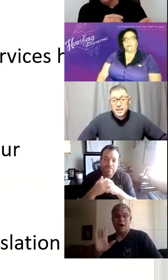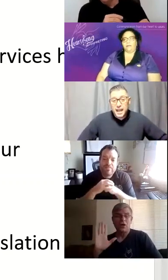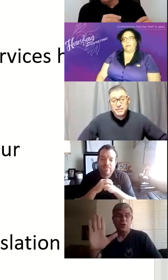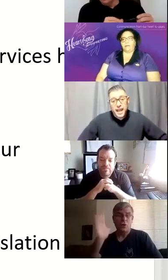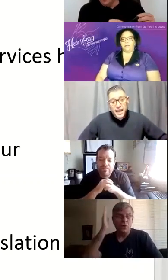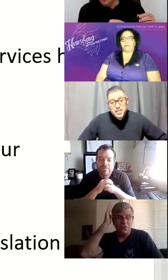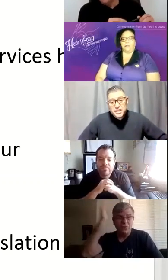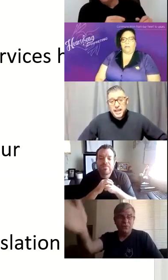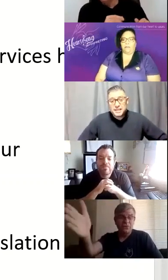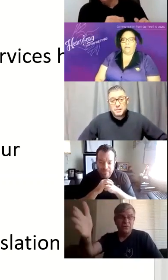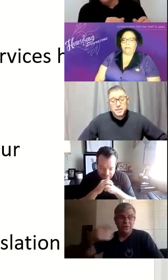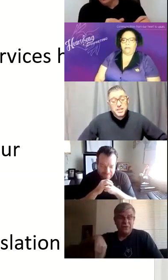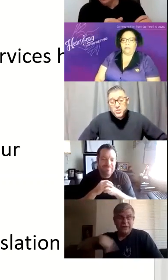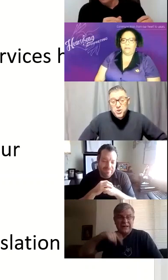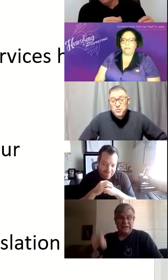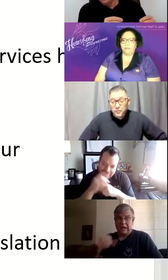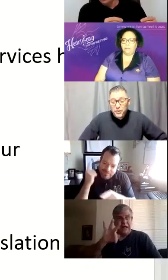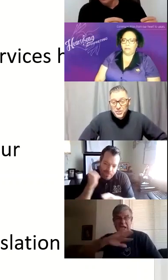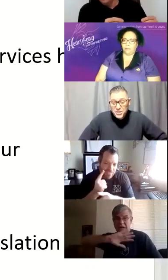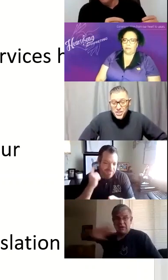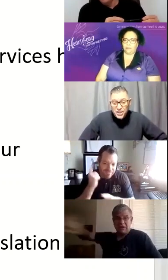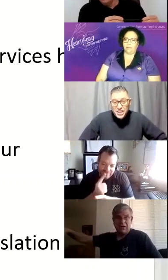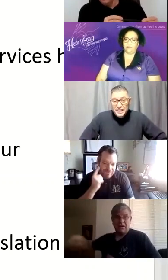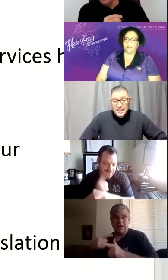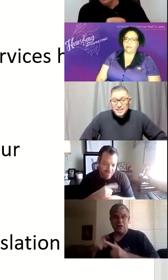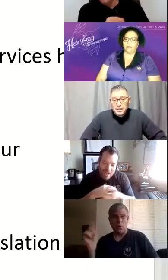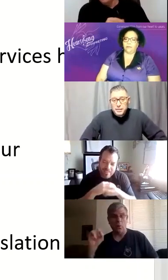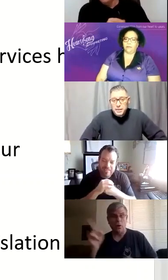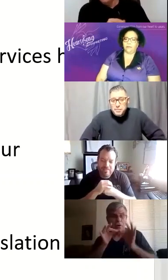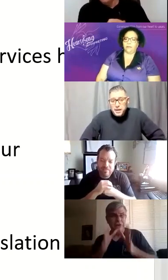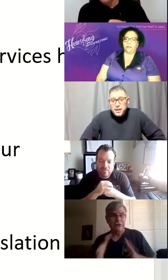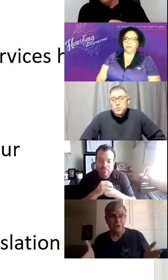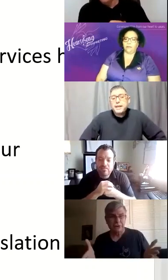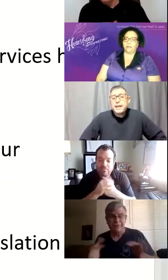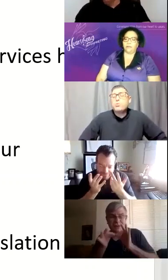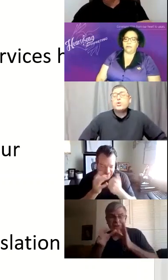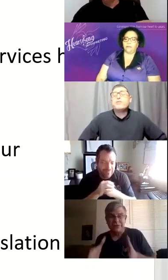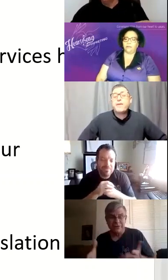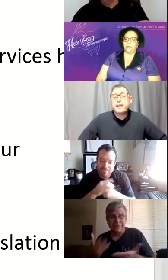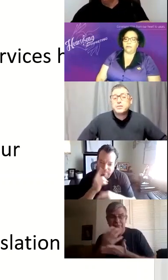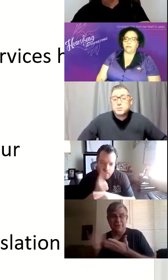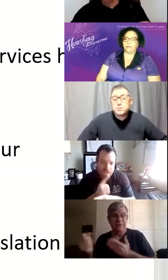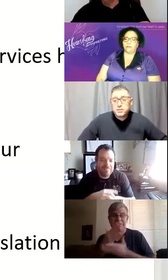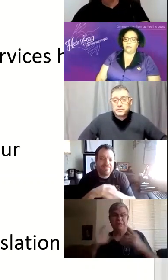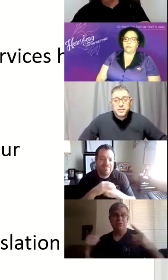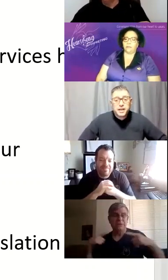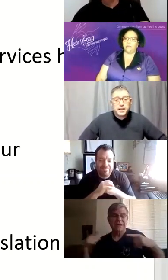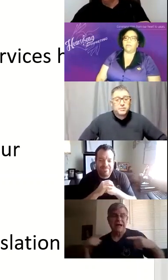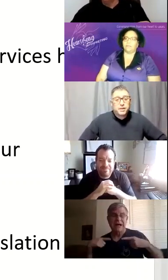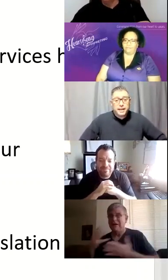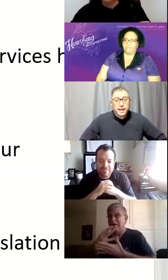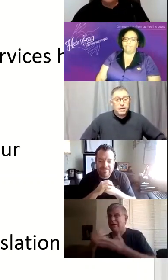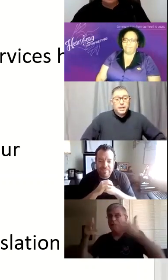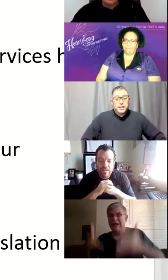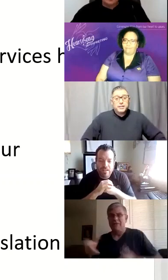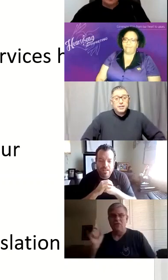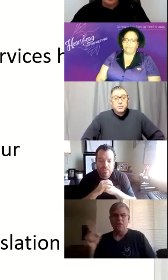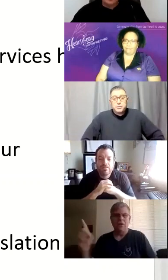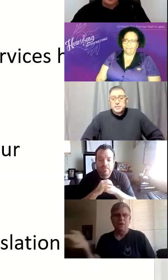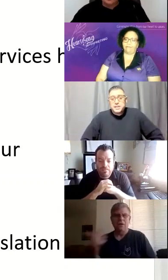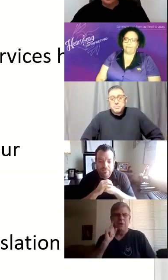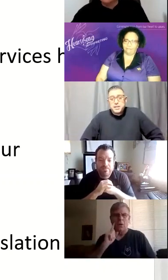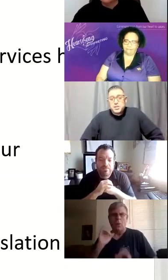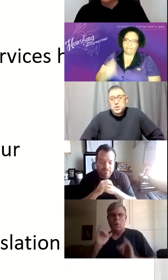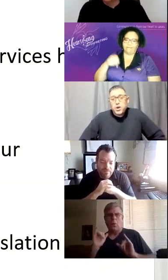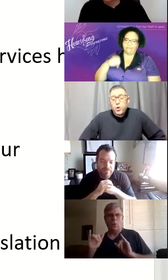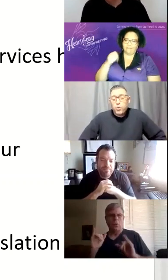And I have to educate them. These are your future. These are, they're not here right now. Where are you going to find interpreters if they're not here right now? You know, it's